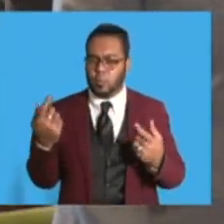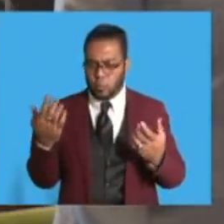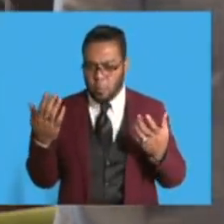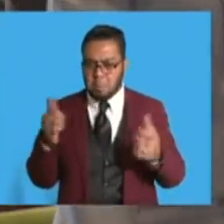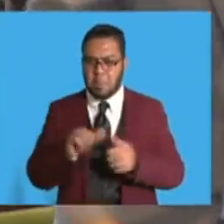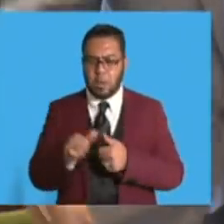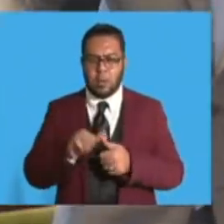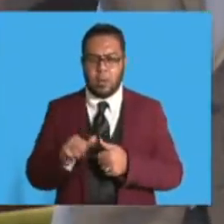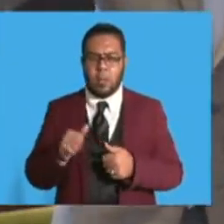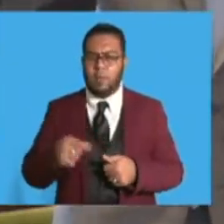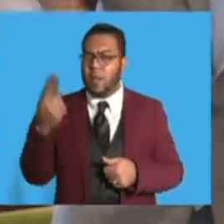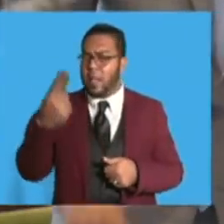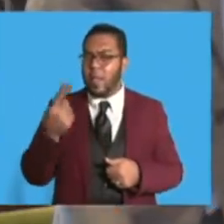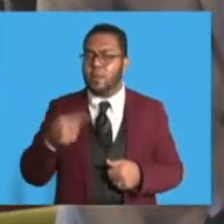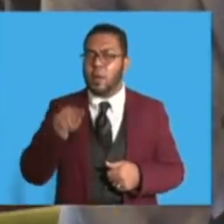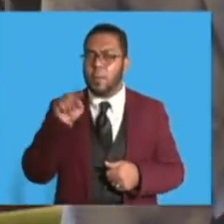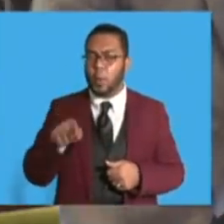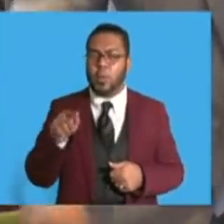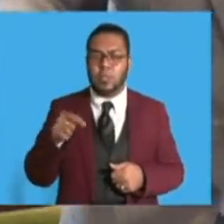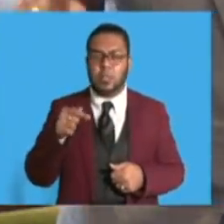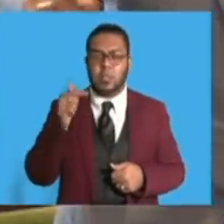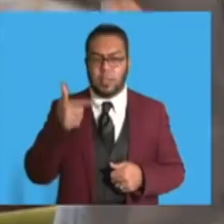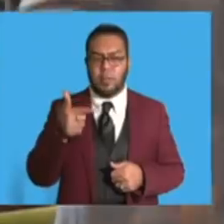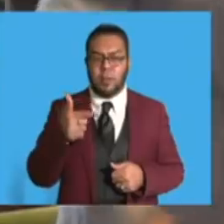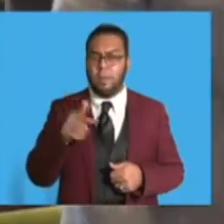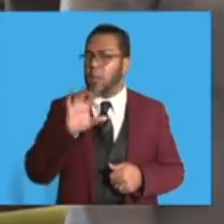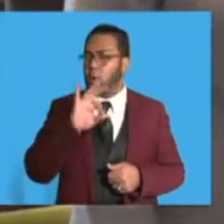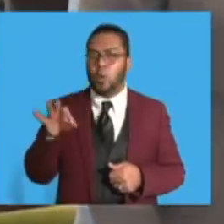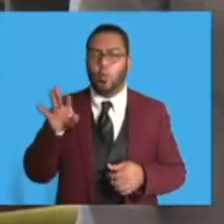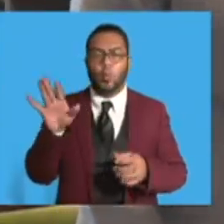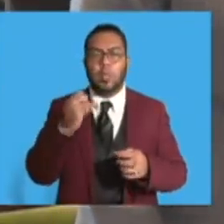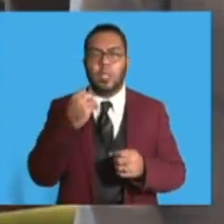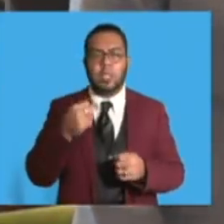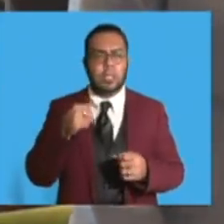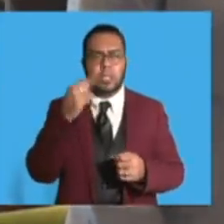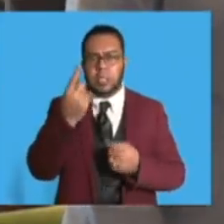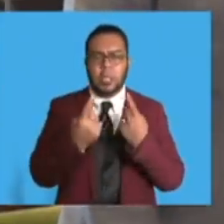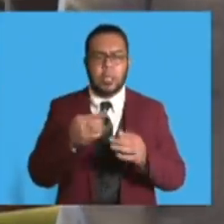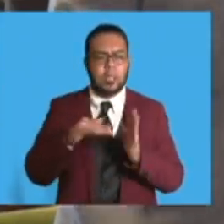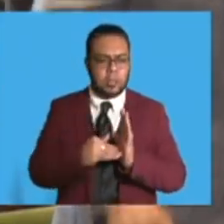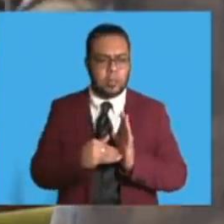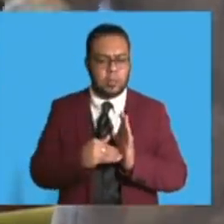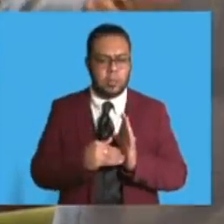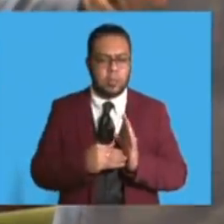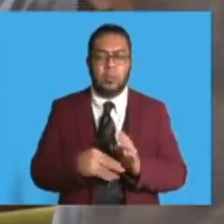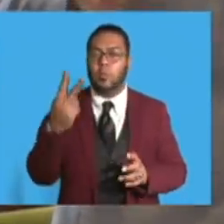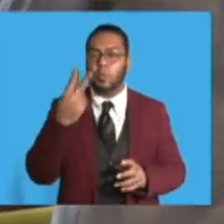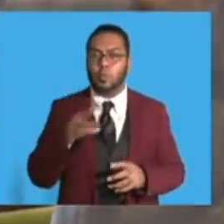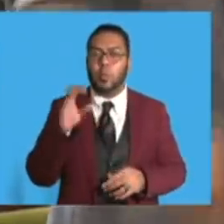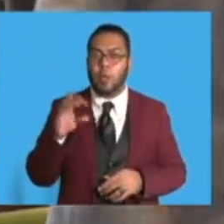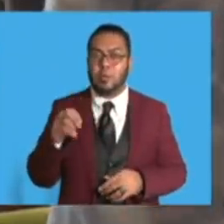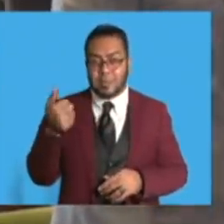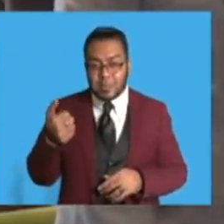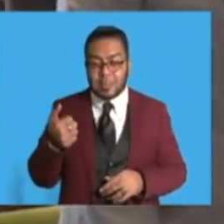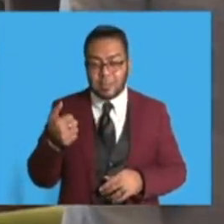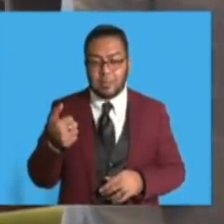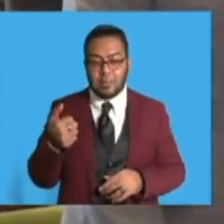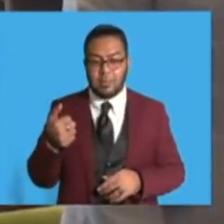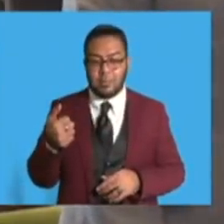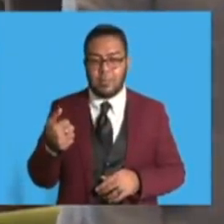now. They got 11.7% of the votes, but did not win a single seat, Madam Speaker. In 2006, Madam